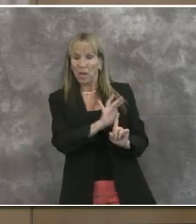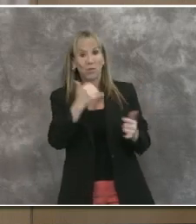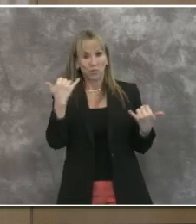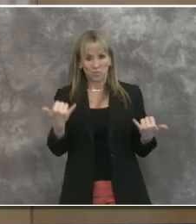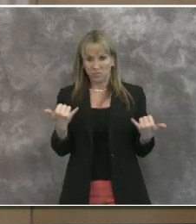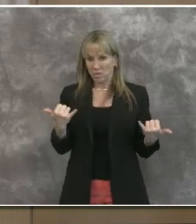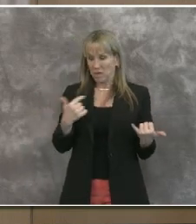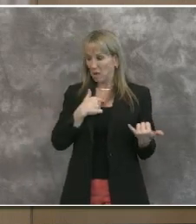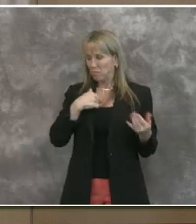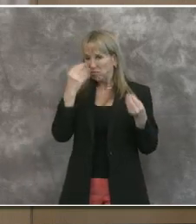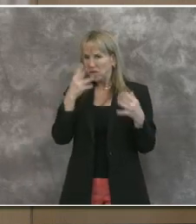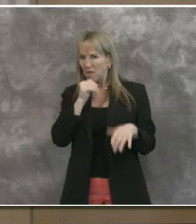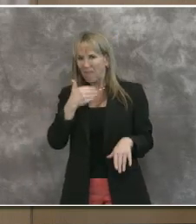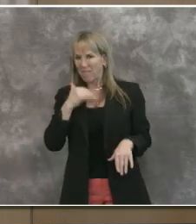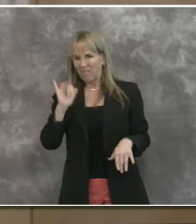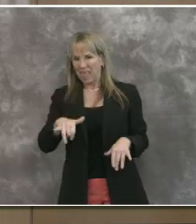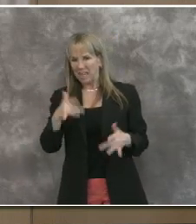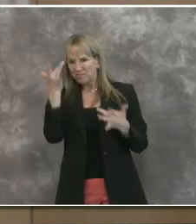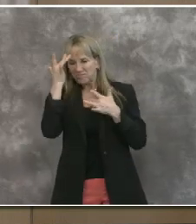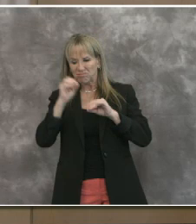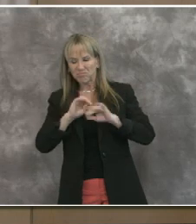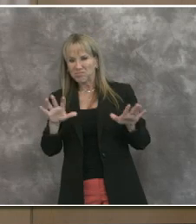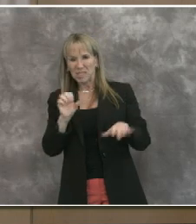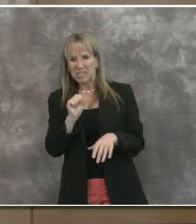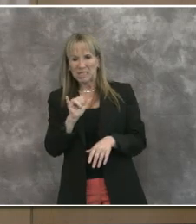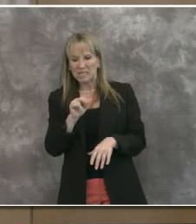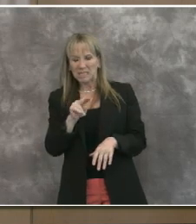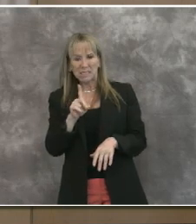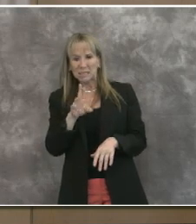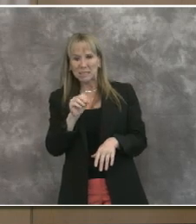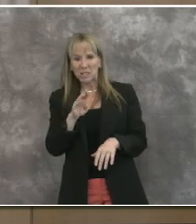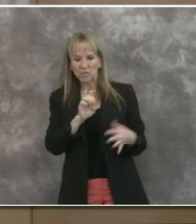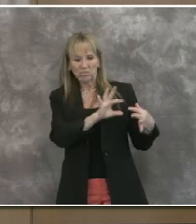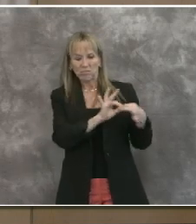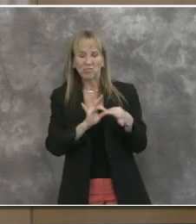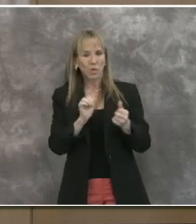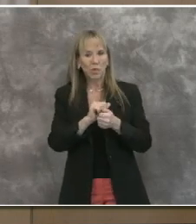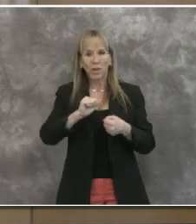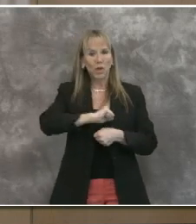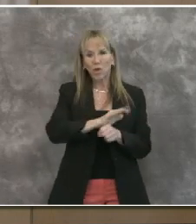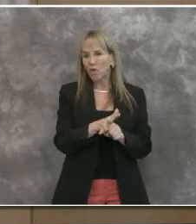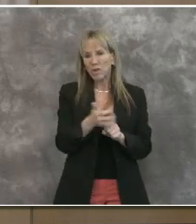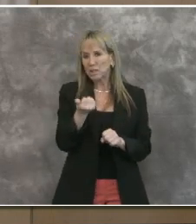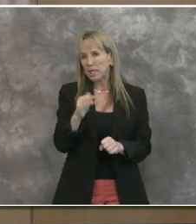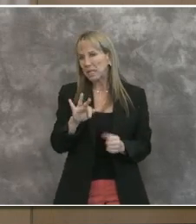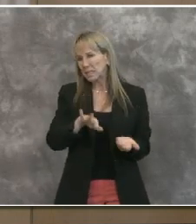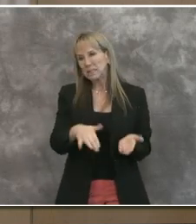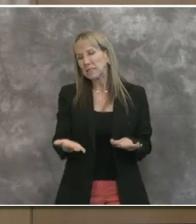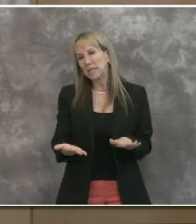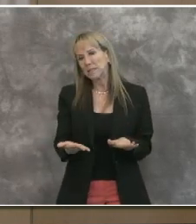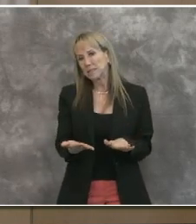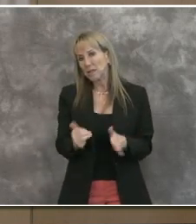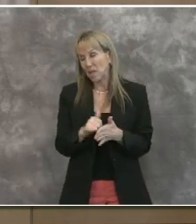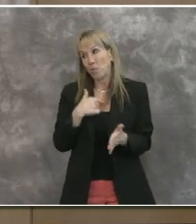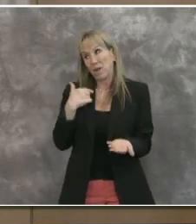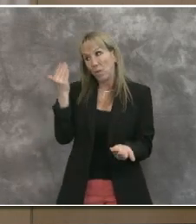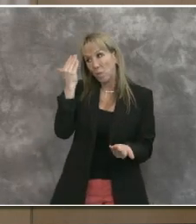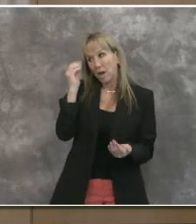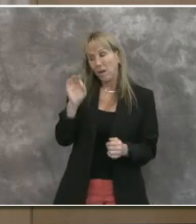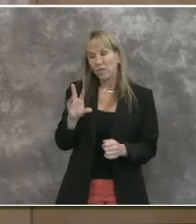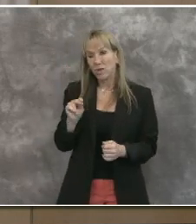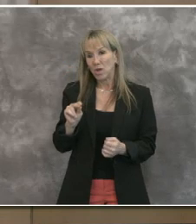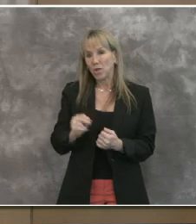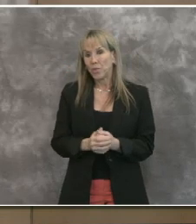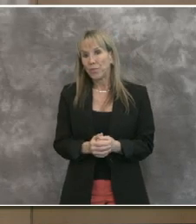this syndrome associated with any of our COVID-19 deaths that we are aware of.